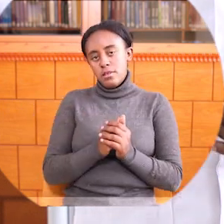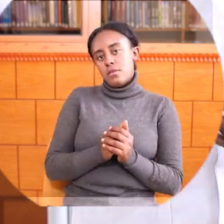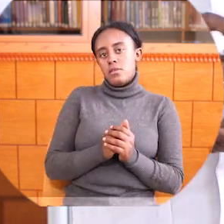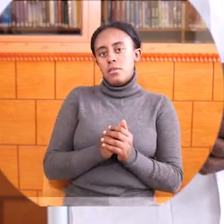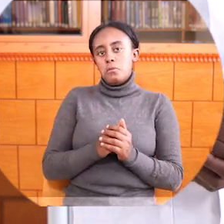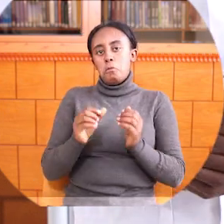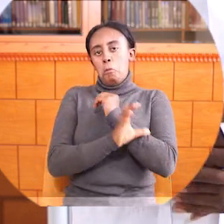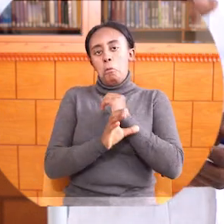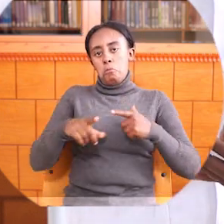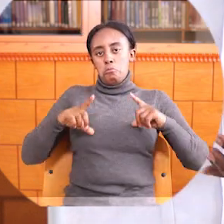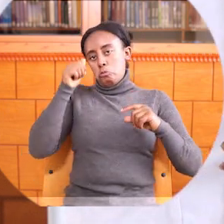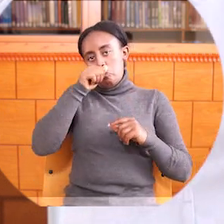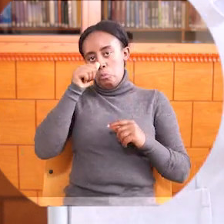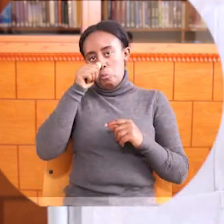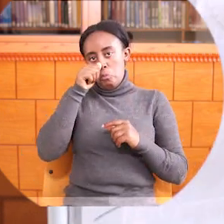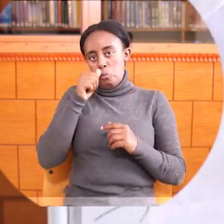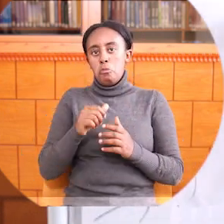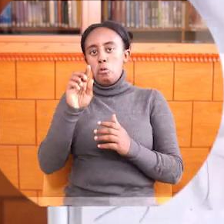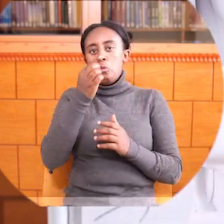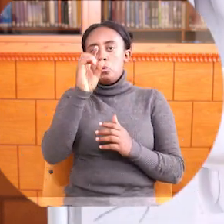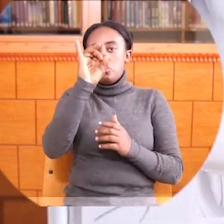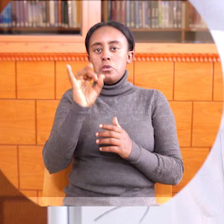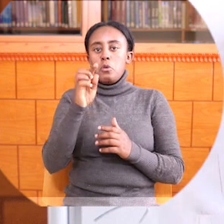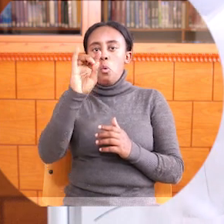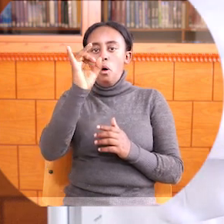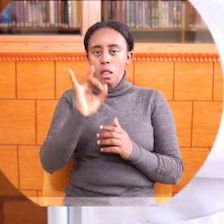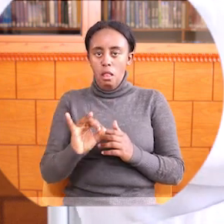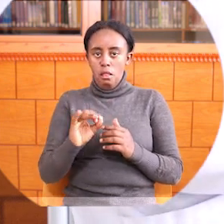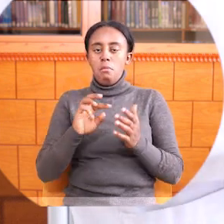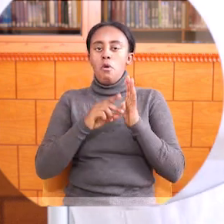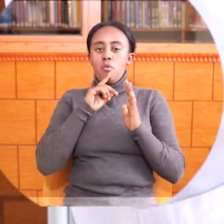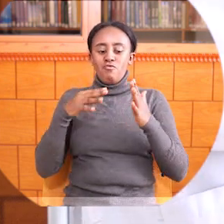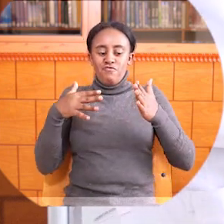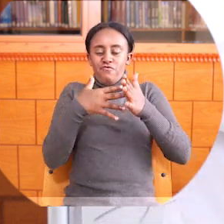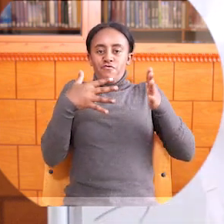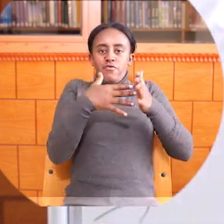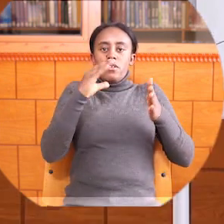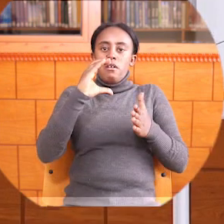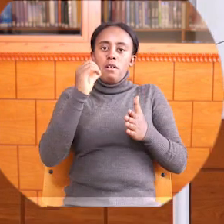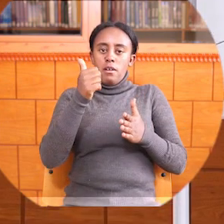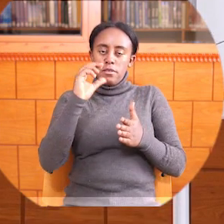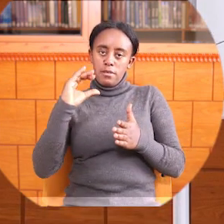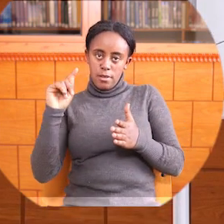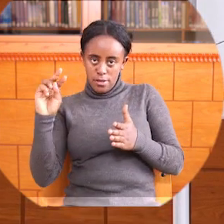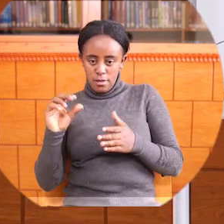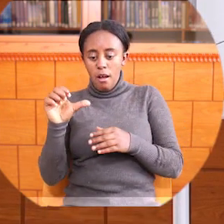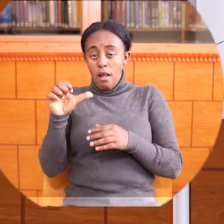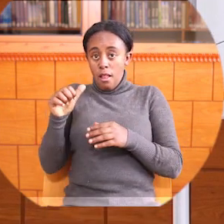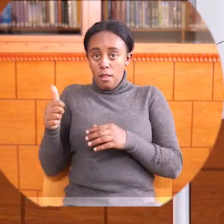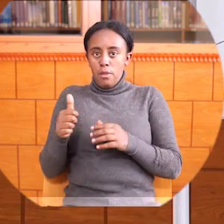plant which is called kolkal in Amharic. Then The another one is plants